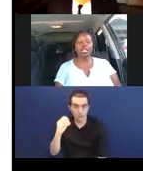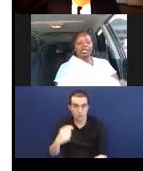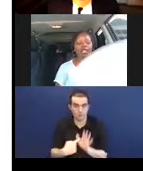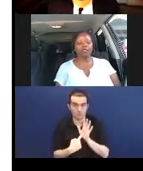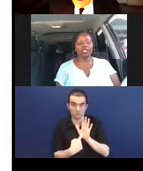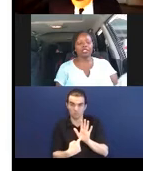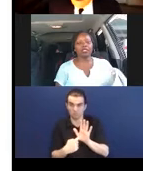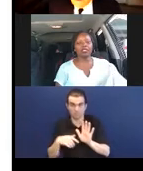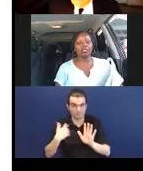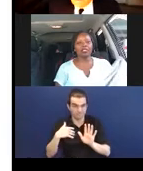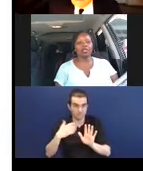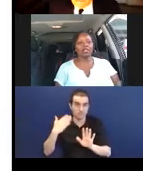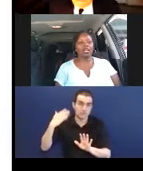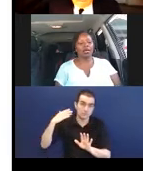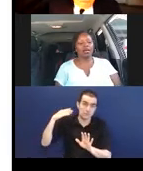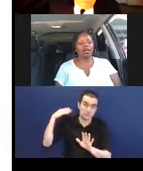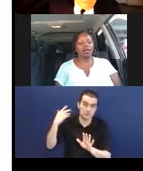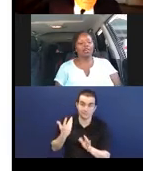one side ever since.